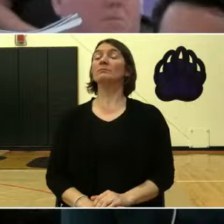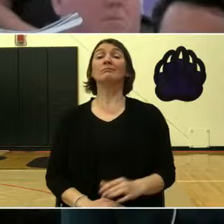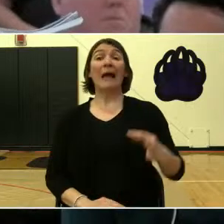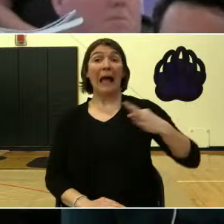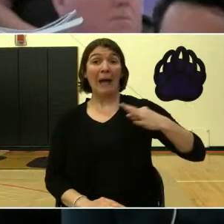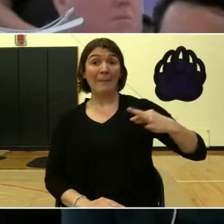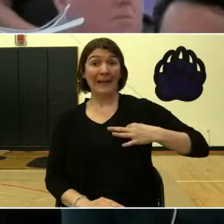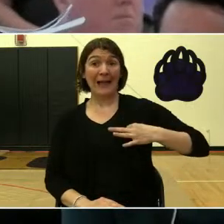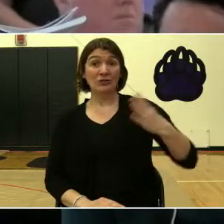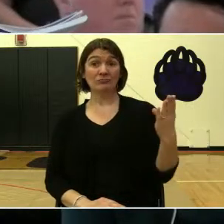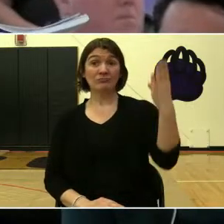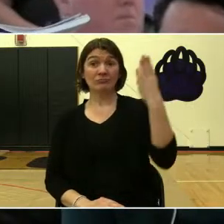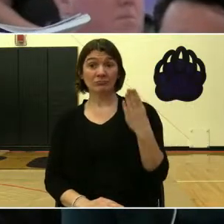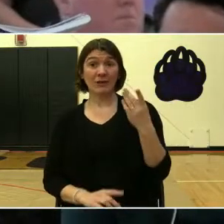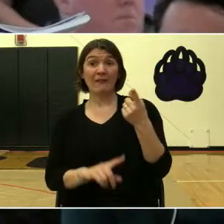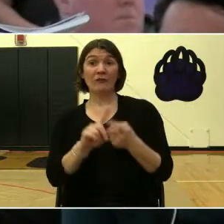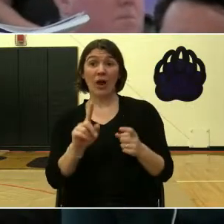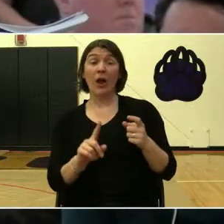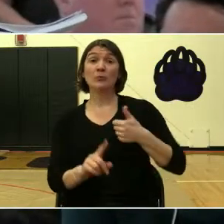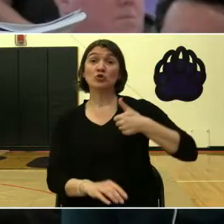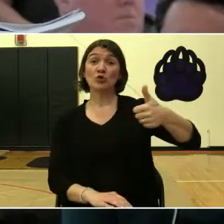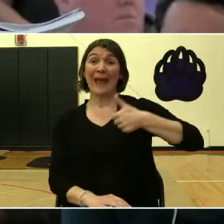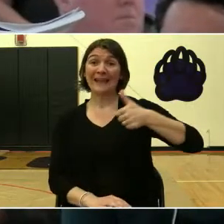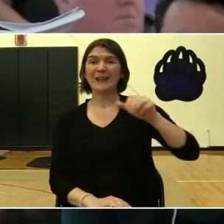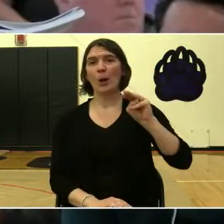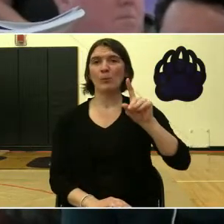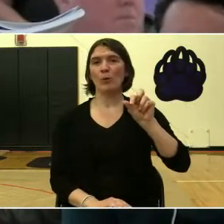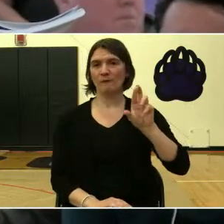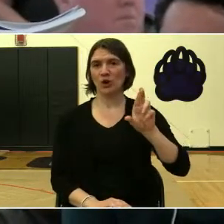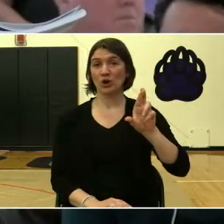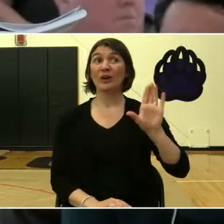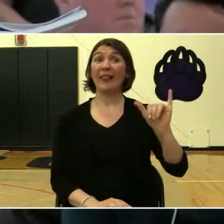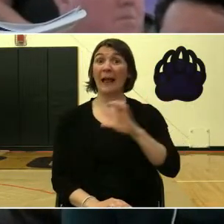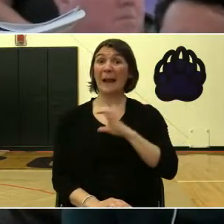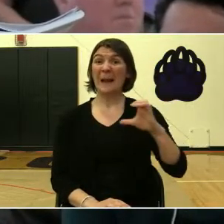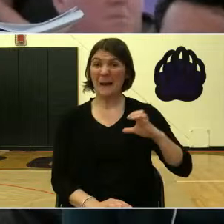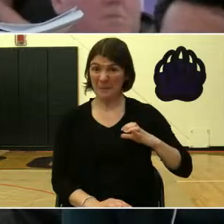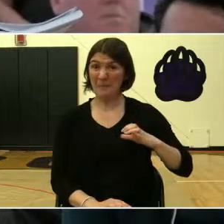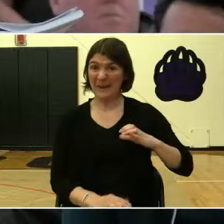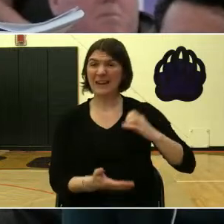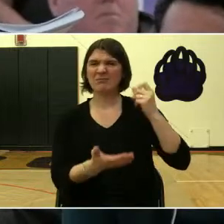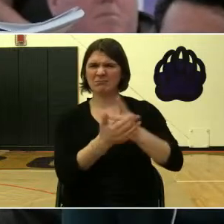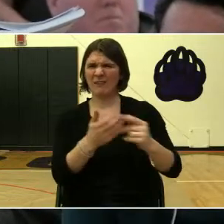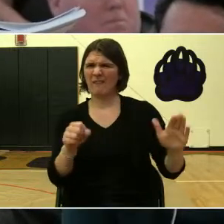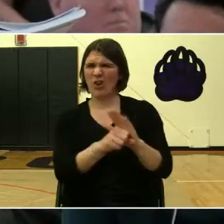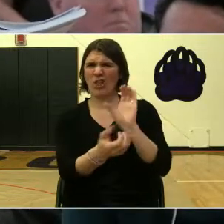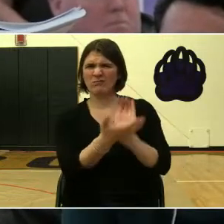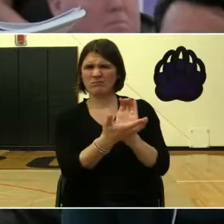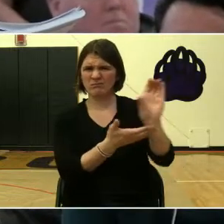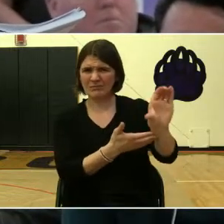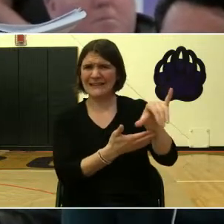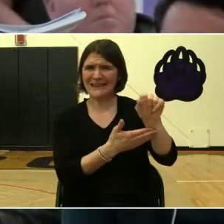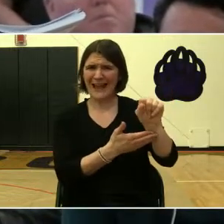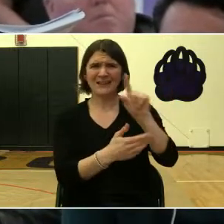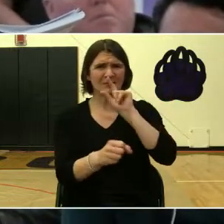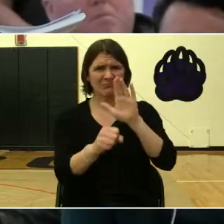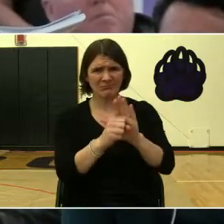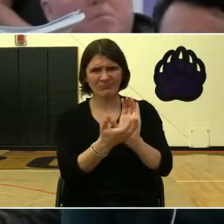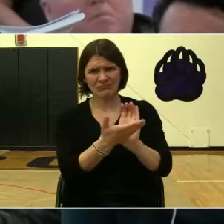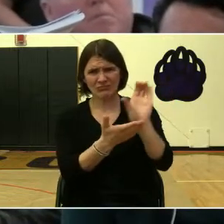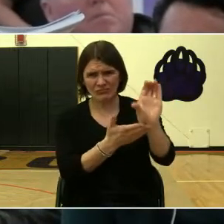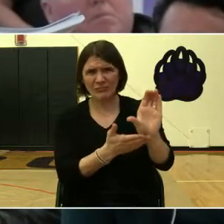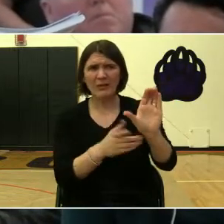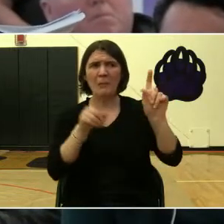the application submitted by the southeast Vermont Transit also known as the Mover the committee passed a proposal to fully fund their proposed Transportation pilot